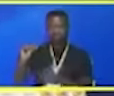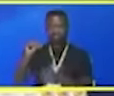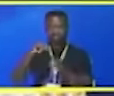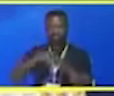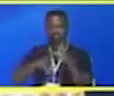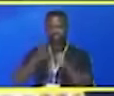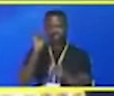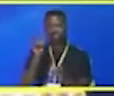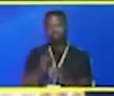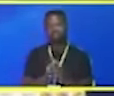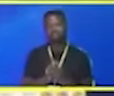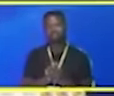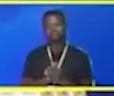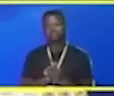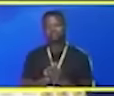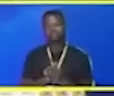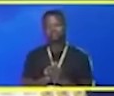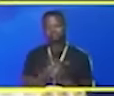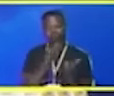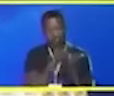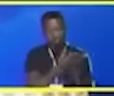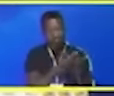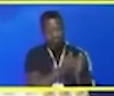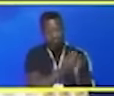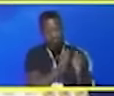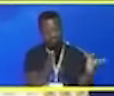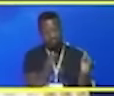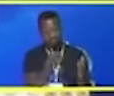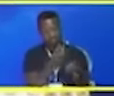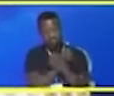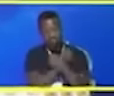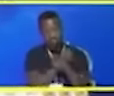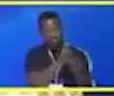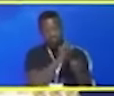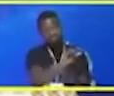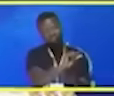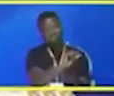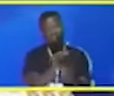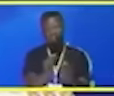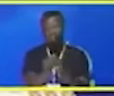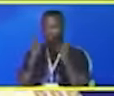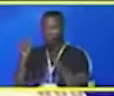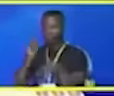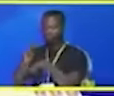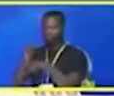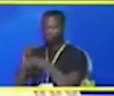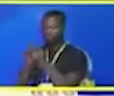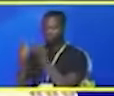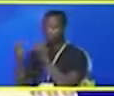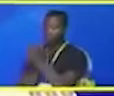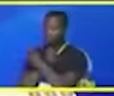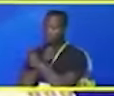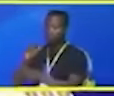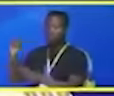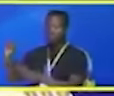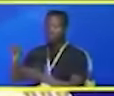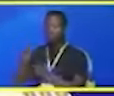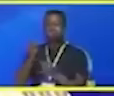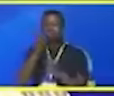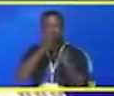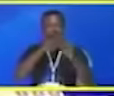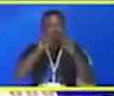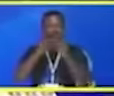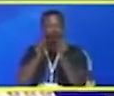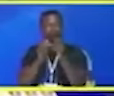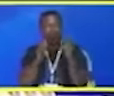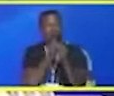spirit. Money without love, very small. Great ministry without love, very small. Tongues without love,